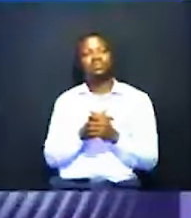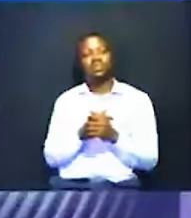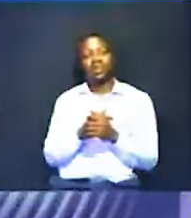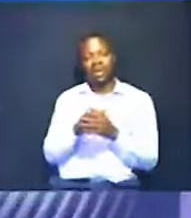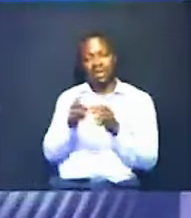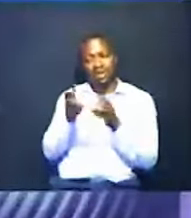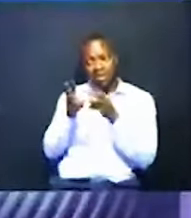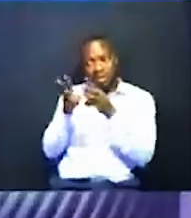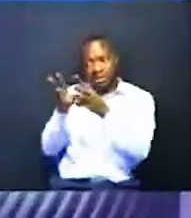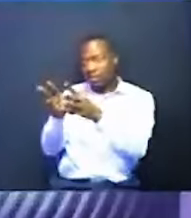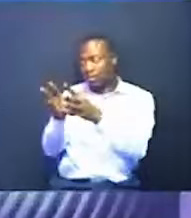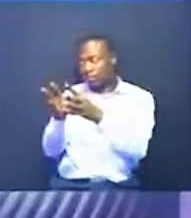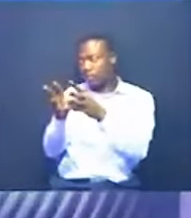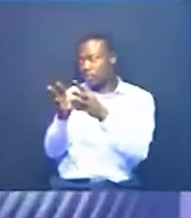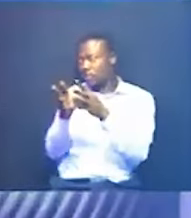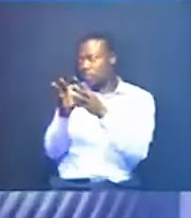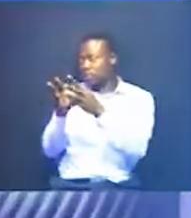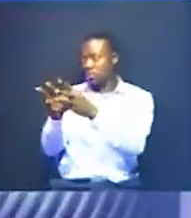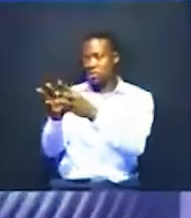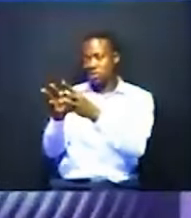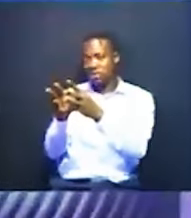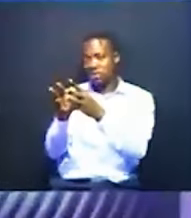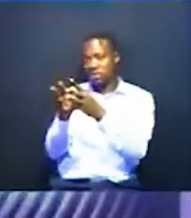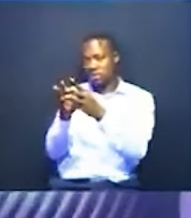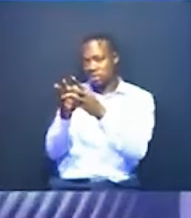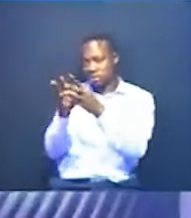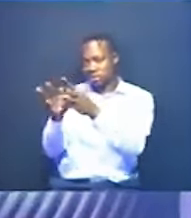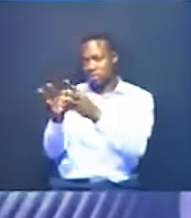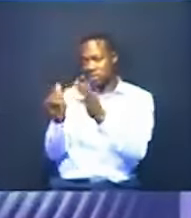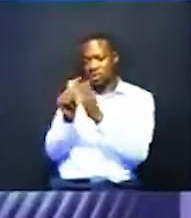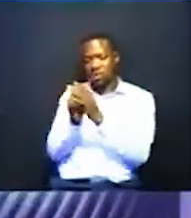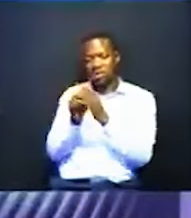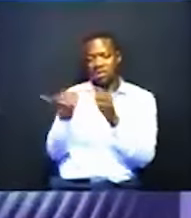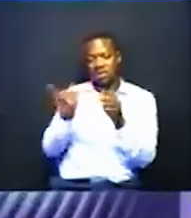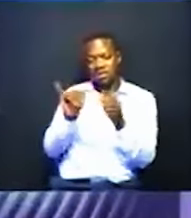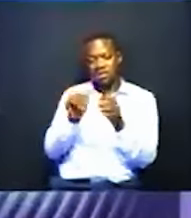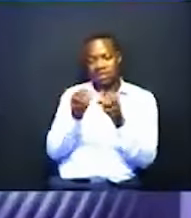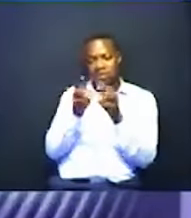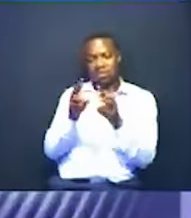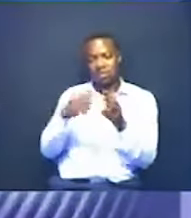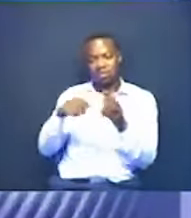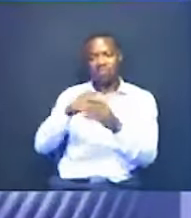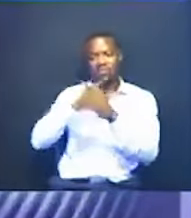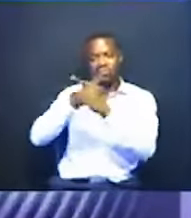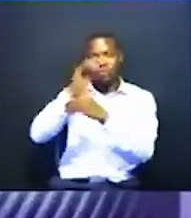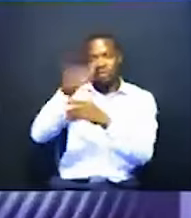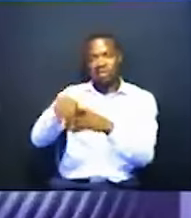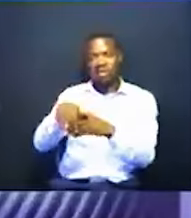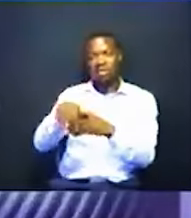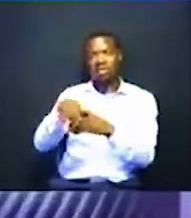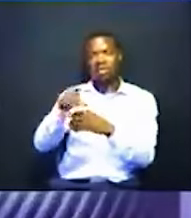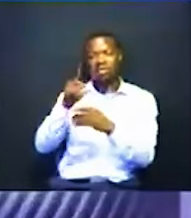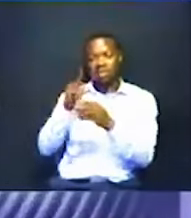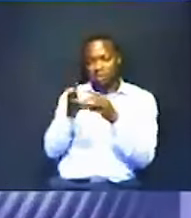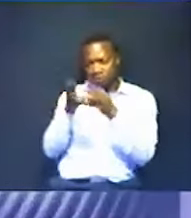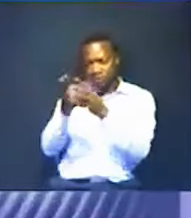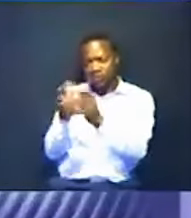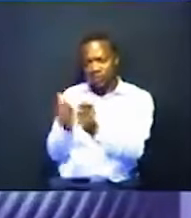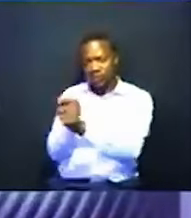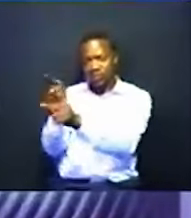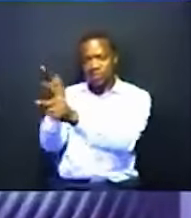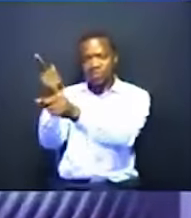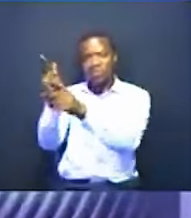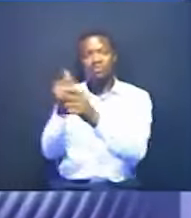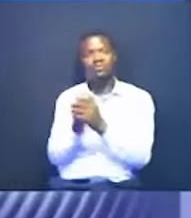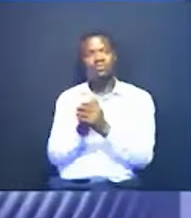to defend. Na sa bebia adwensachira no echire no e kọ ade a ye bon ban anase ye pese ye